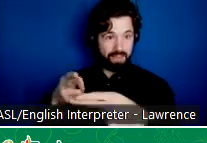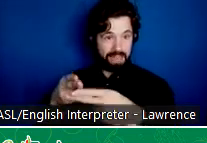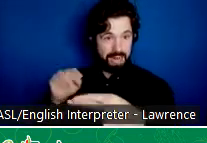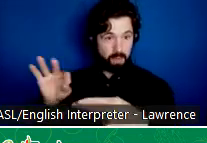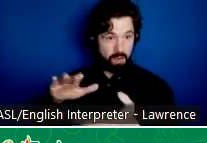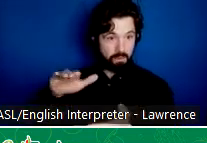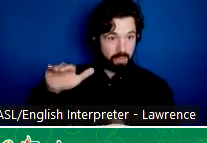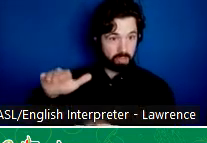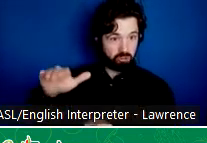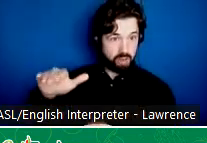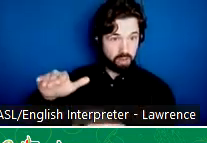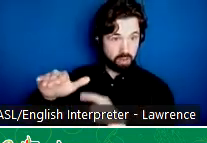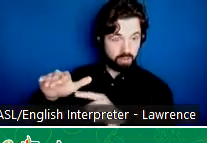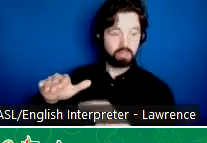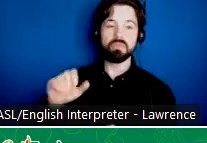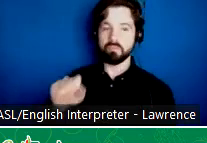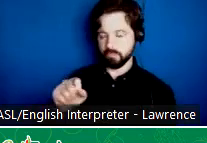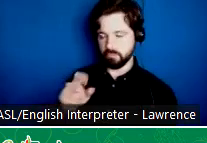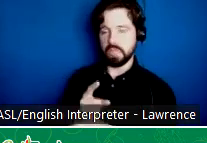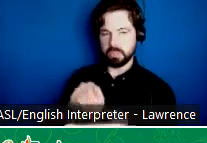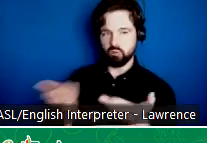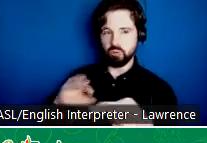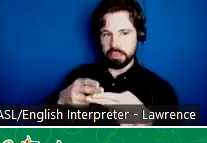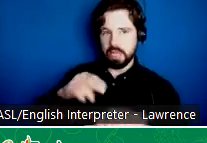be issued in the student's name.